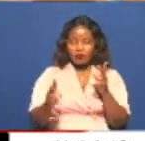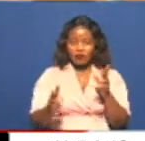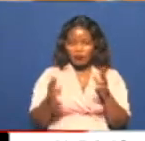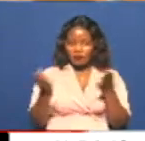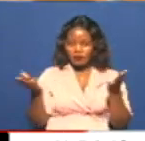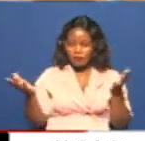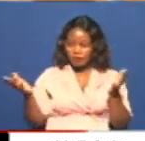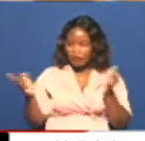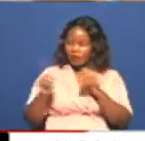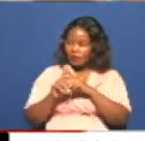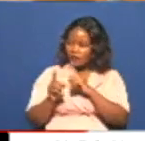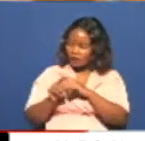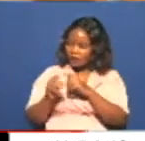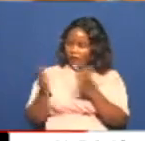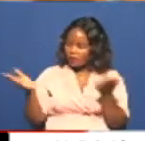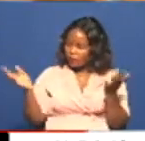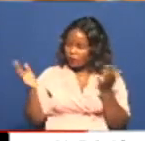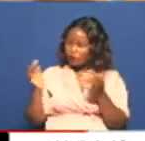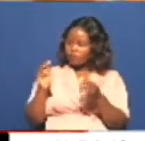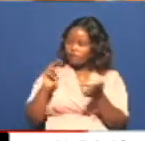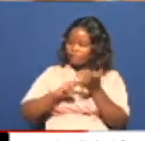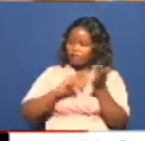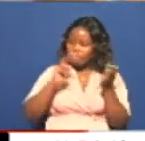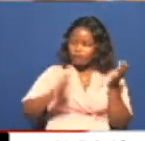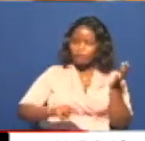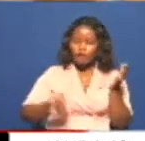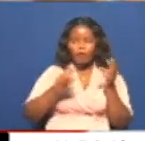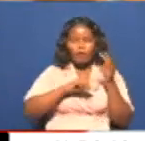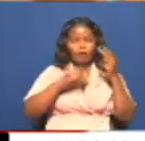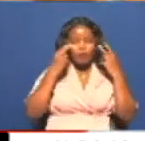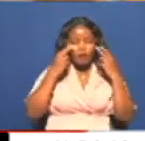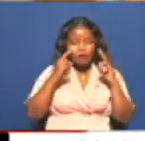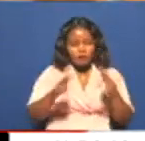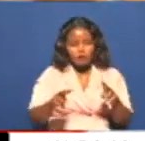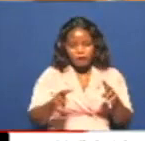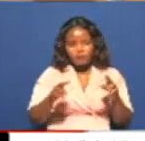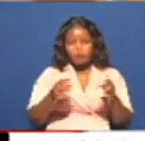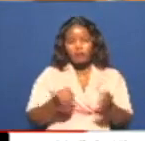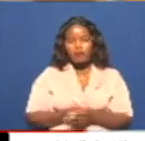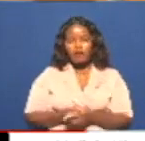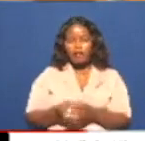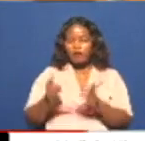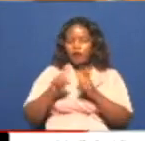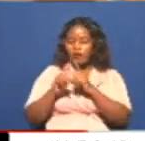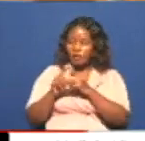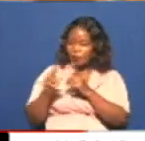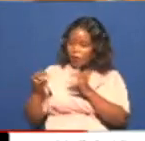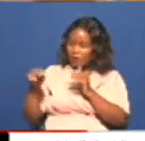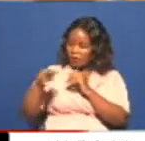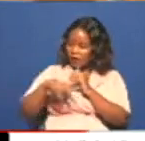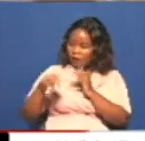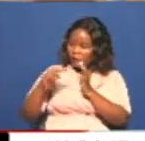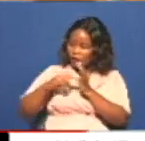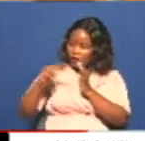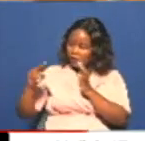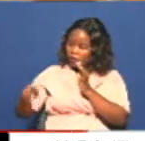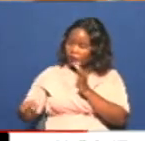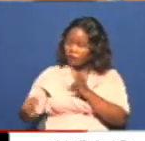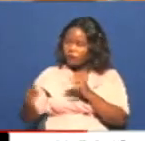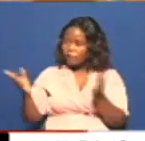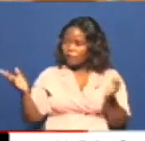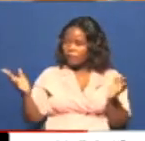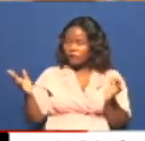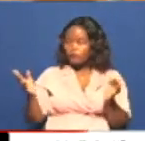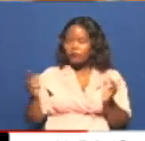the defections that we are witnessing, we had an MP yesterday talk about, now I'm crossing over to this side, and we are seeing